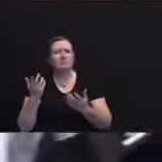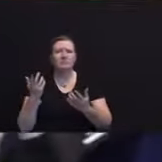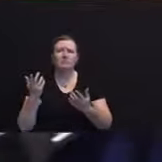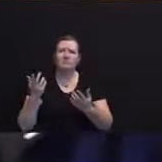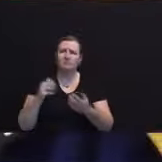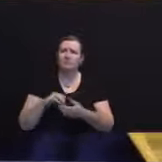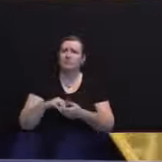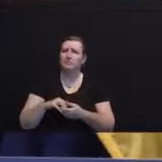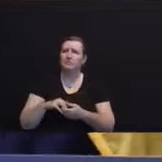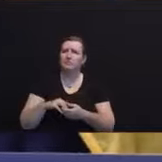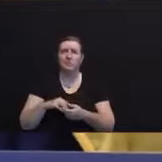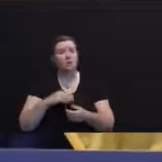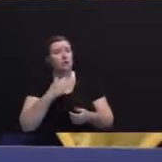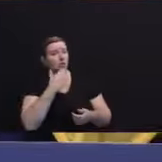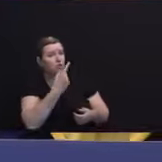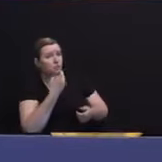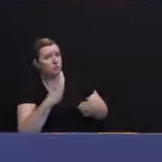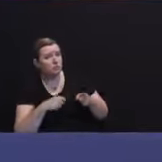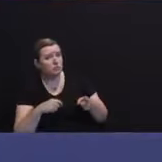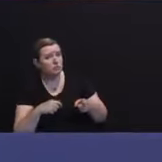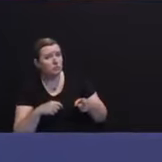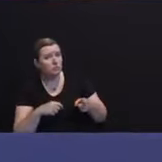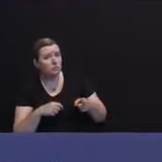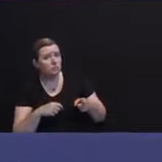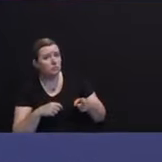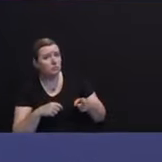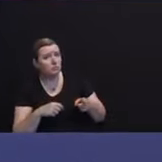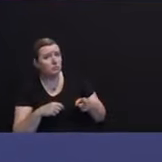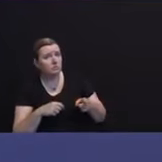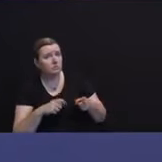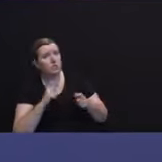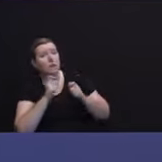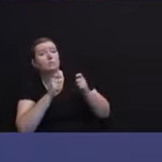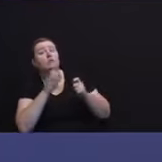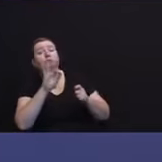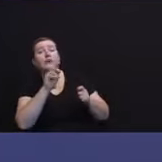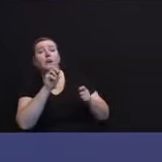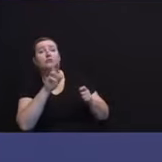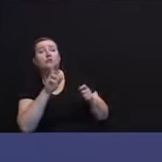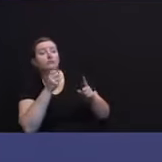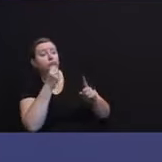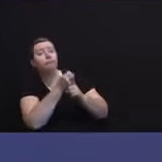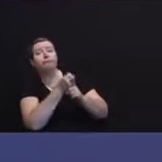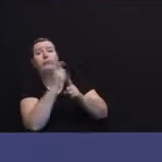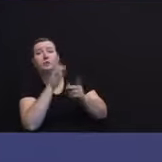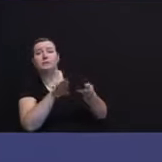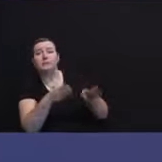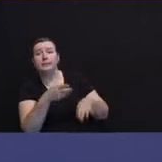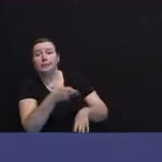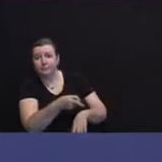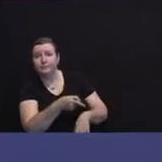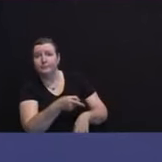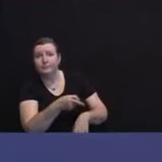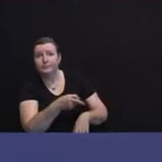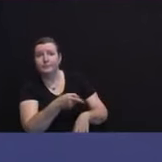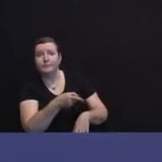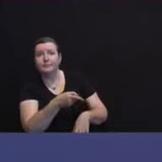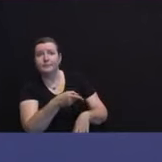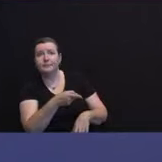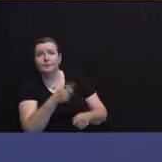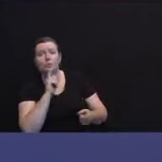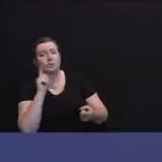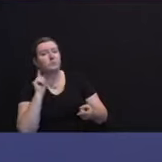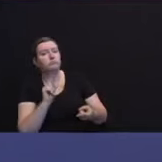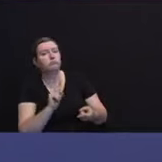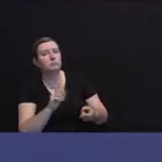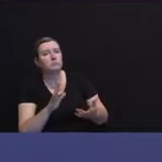contributing factor to the fatality rate going down. It's not just that we know more, we have more capacity, but it's also that.